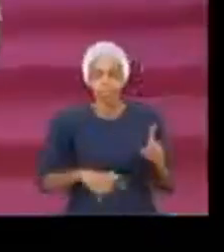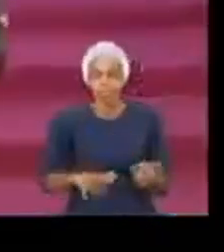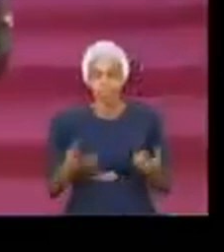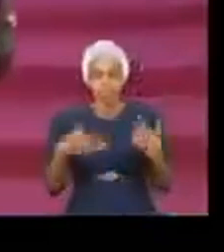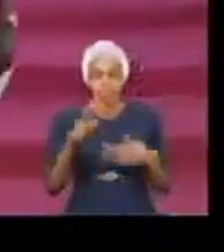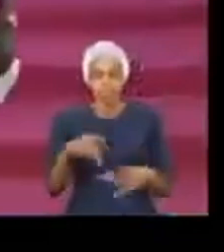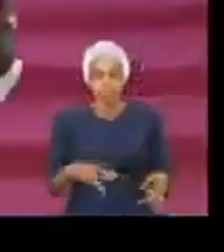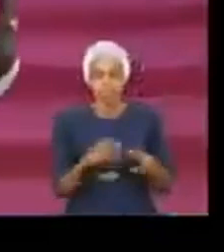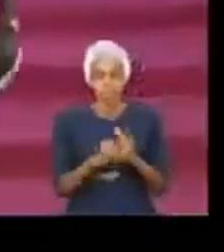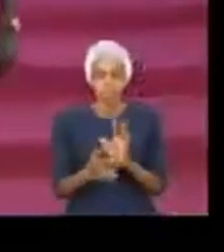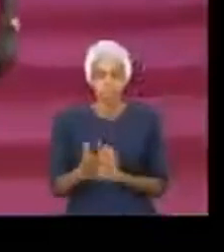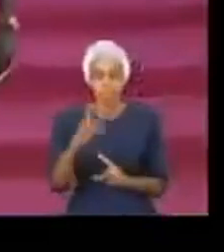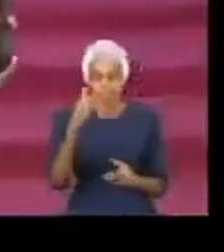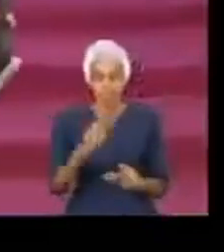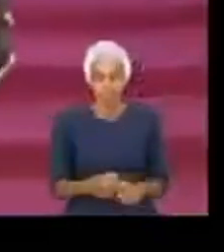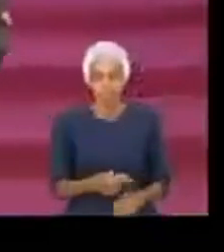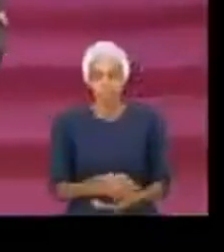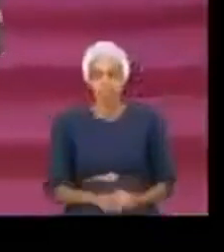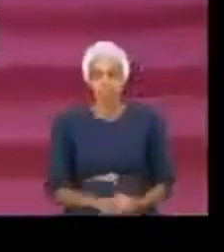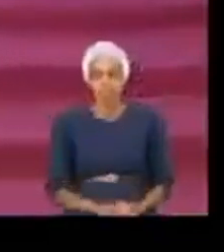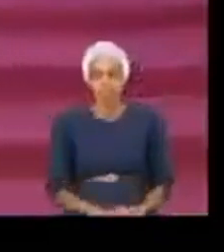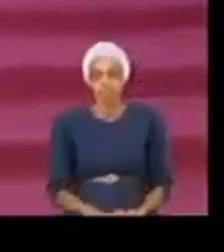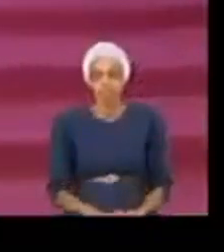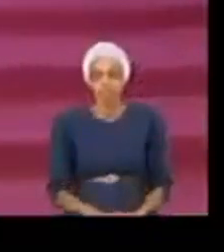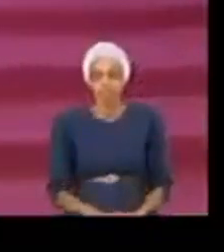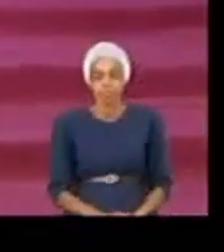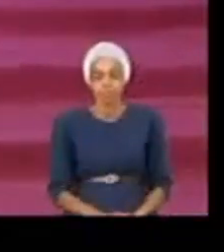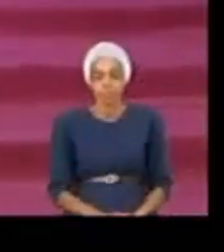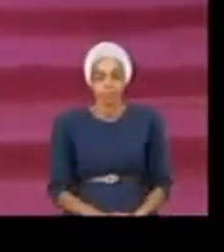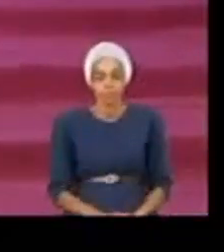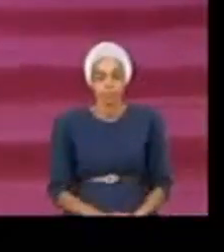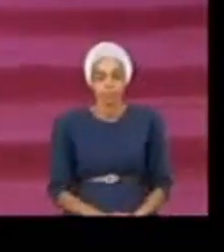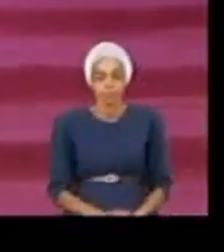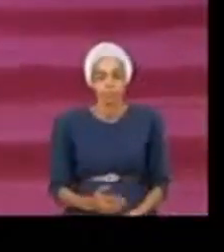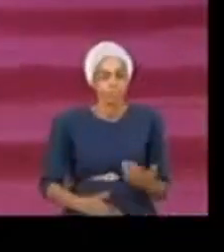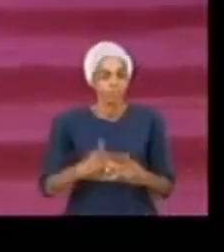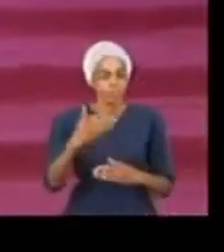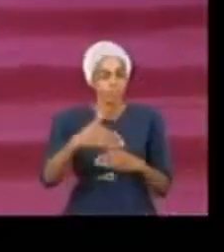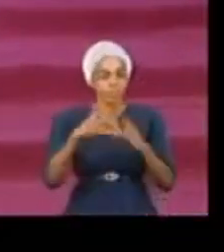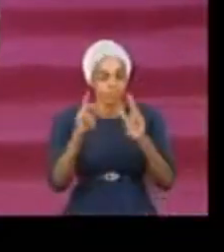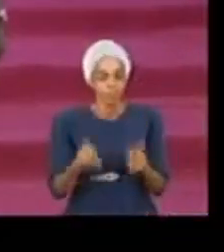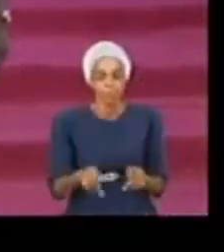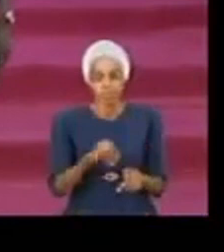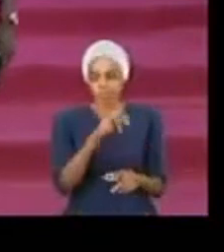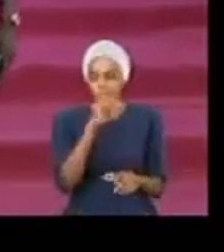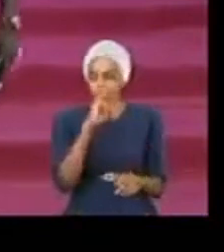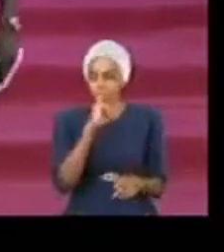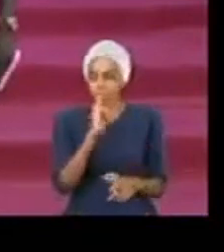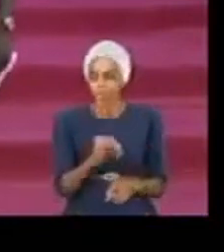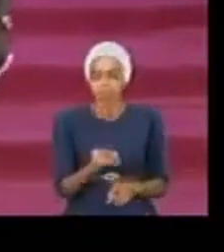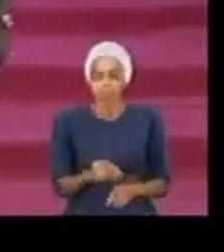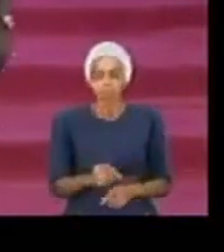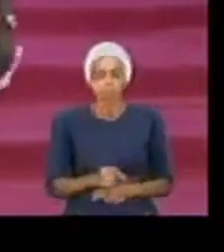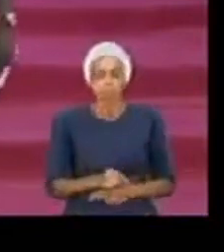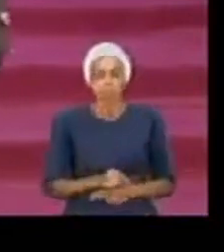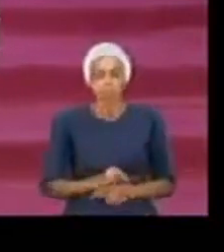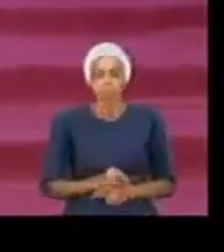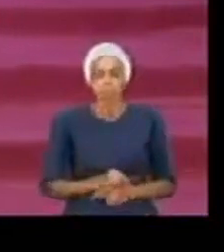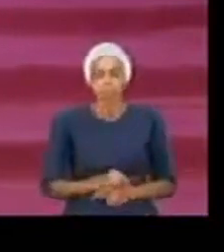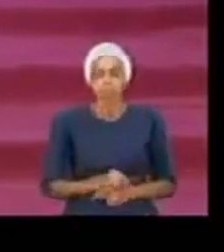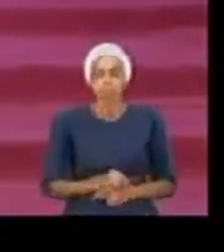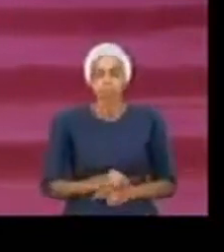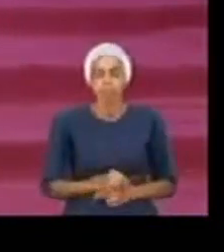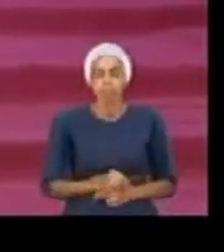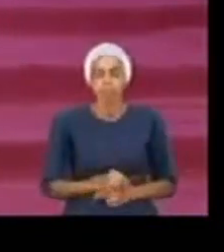The second testifier is Brother Ologunleke Benga. The Lord healed him of peptic